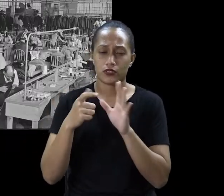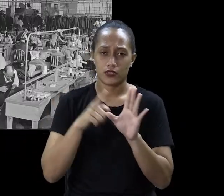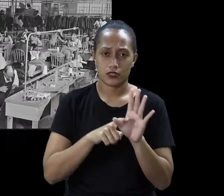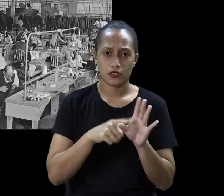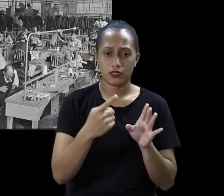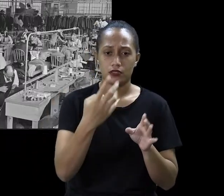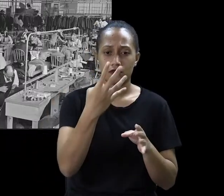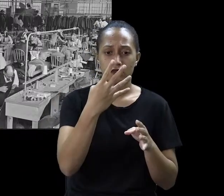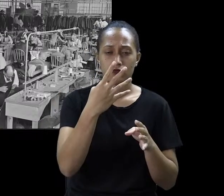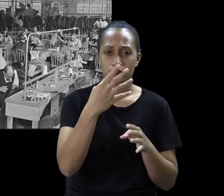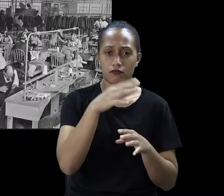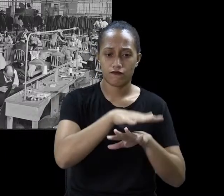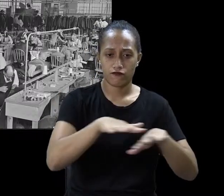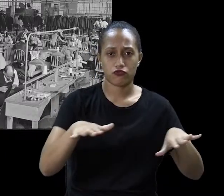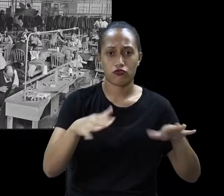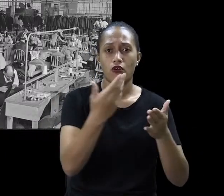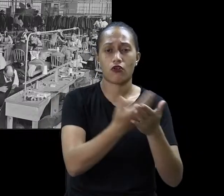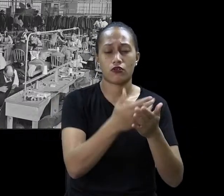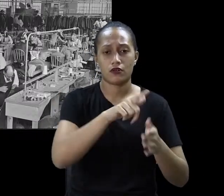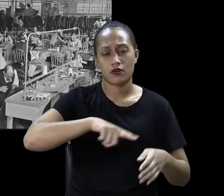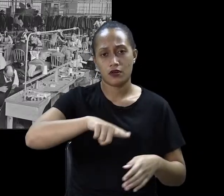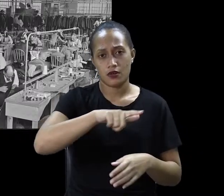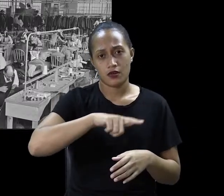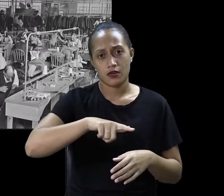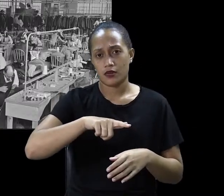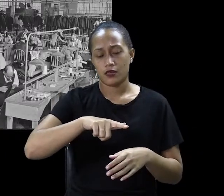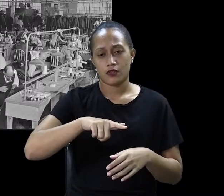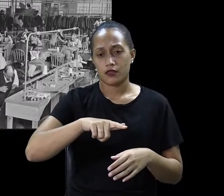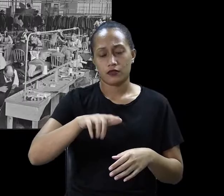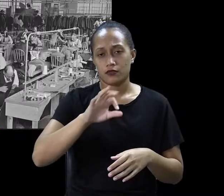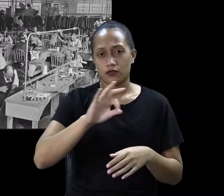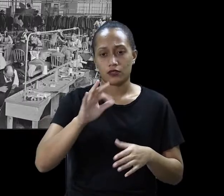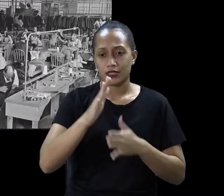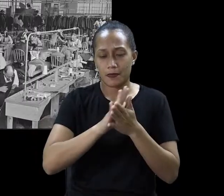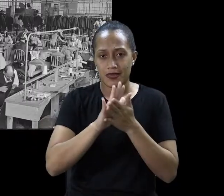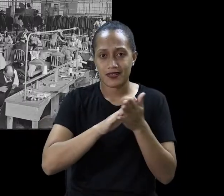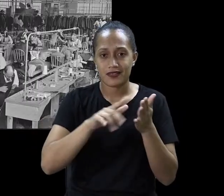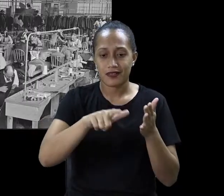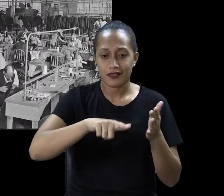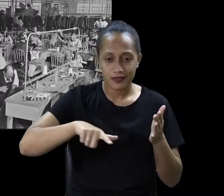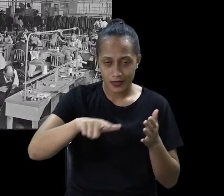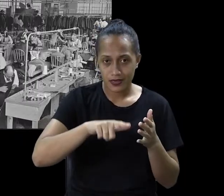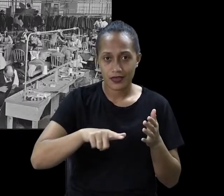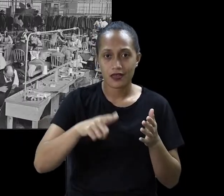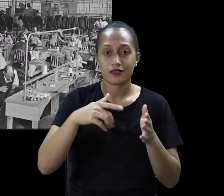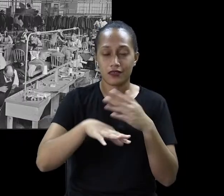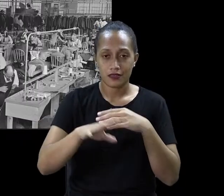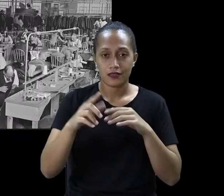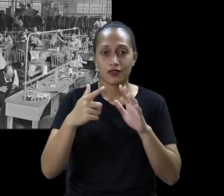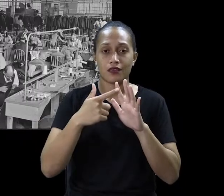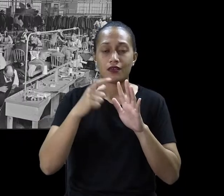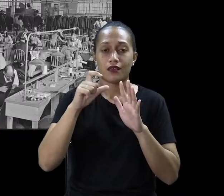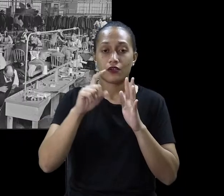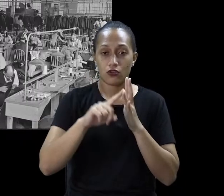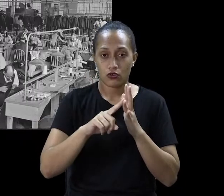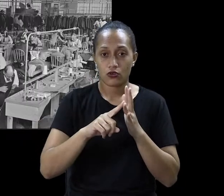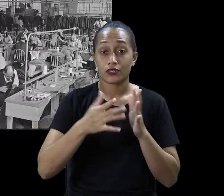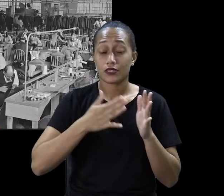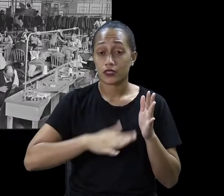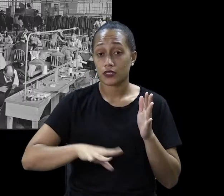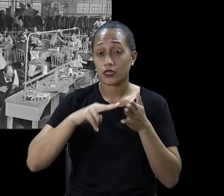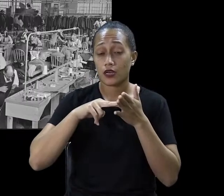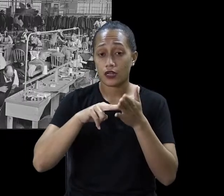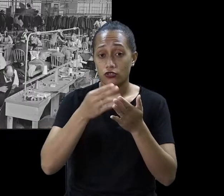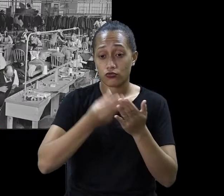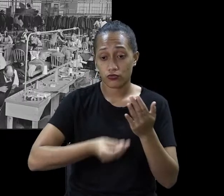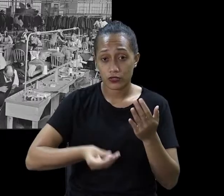is something produced to produce other things. So examples of capital would be tools that you use to